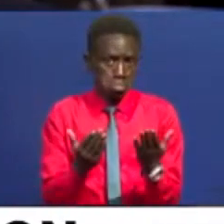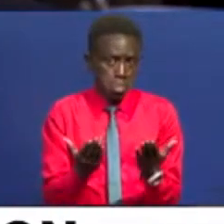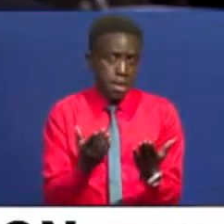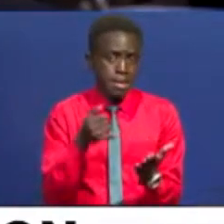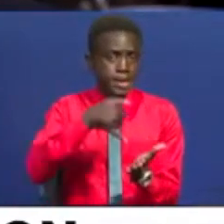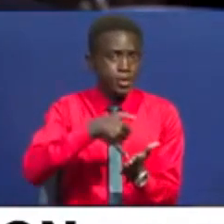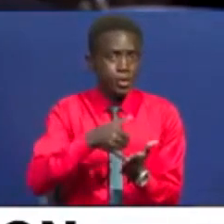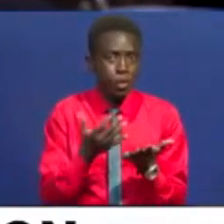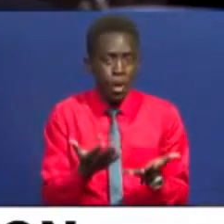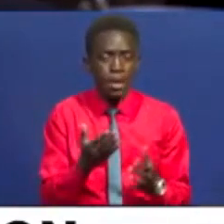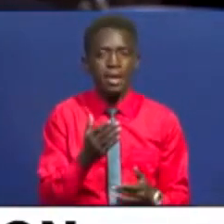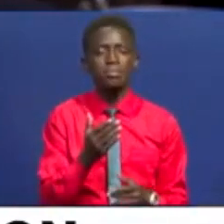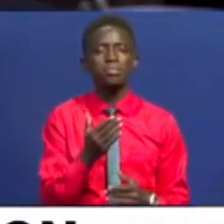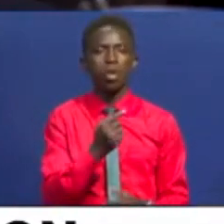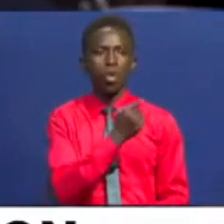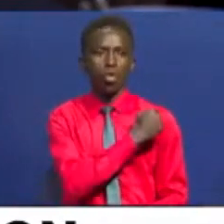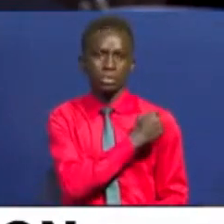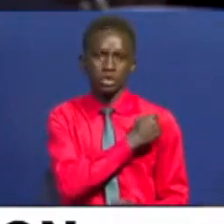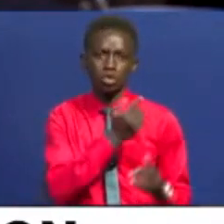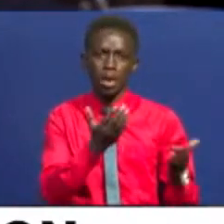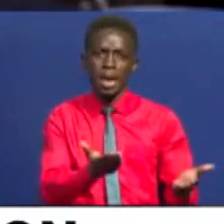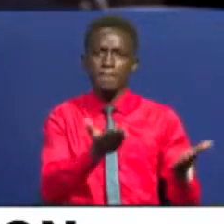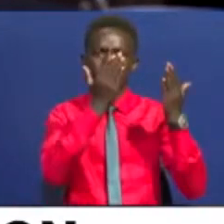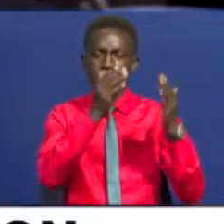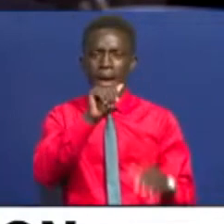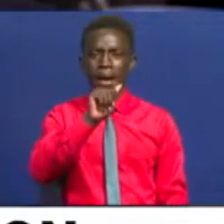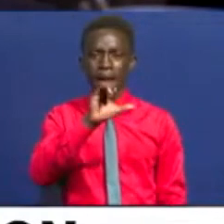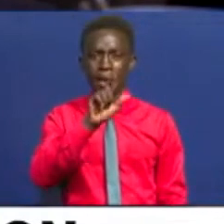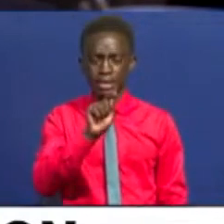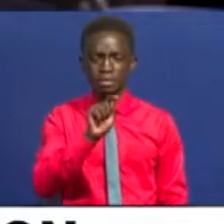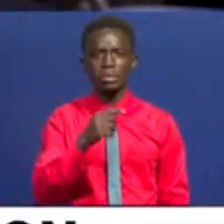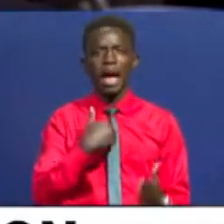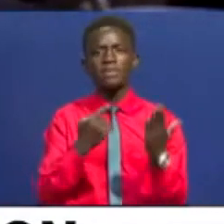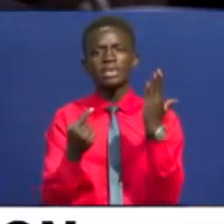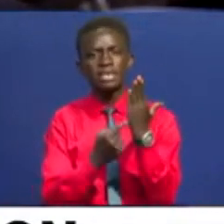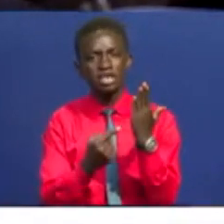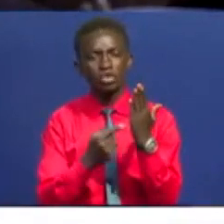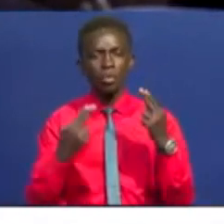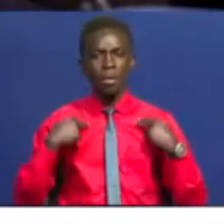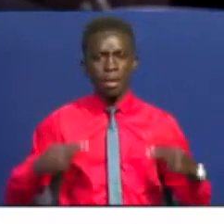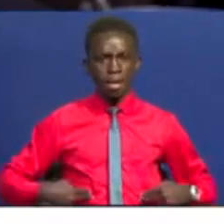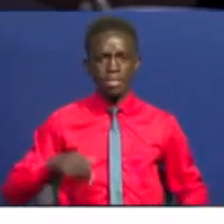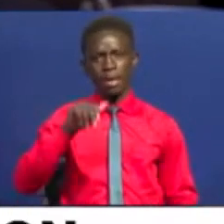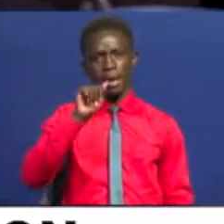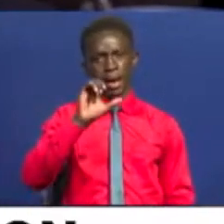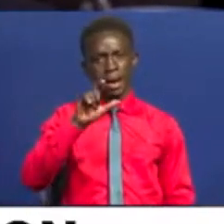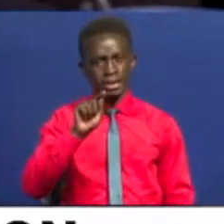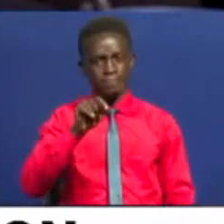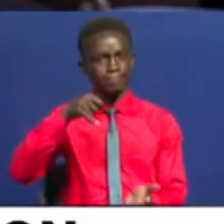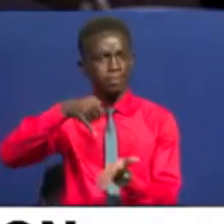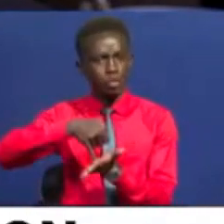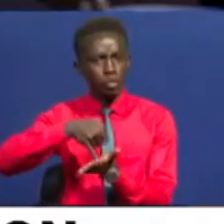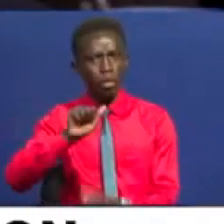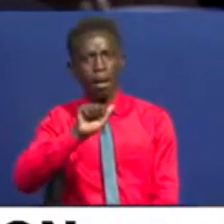Facility Improvement Act, the Digital Health Act, and also the ones